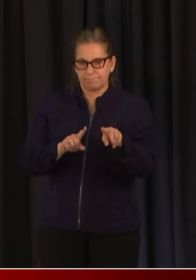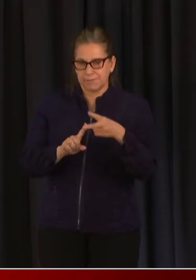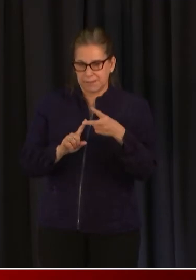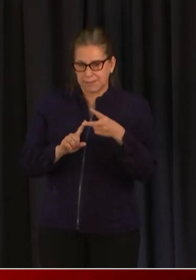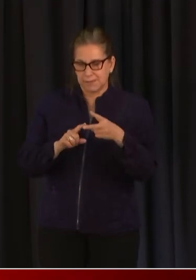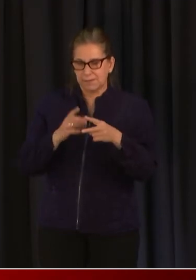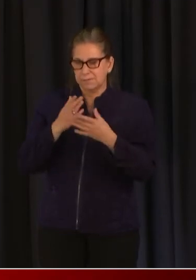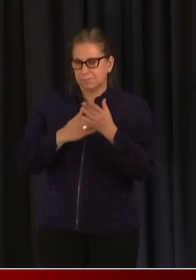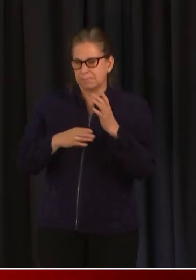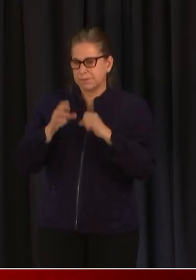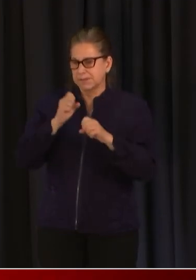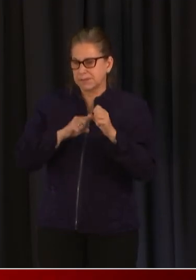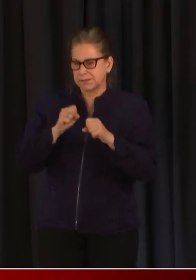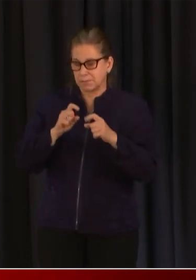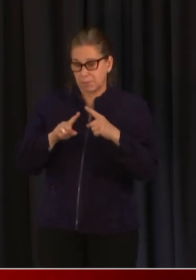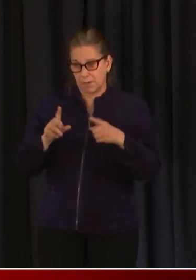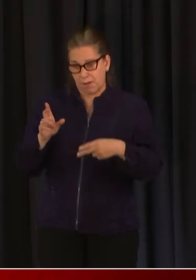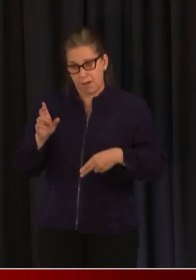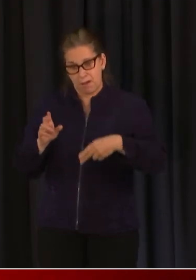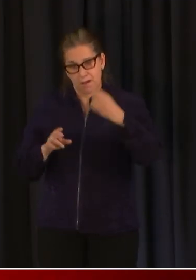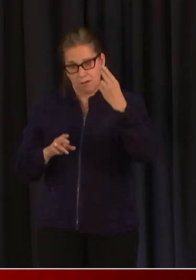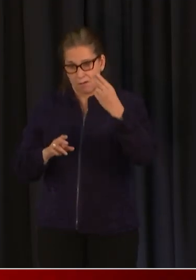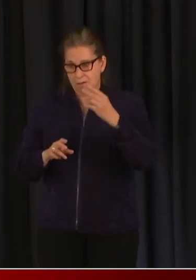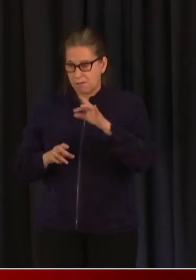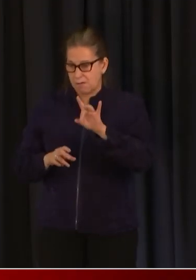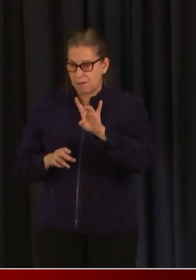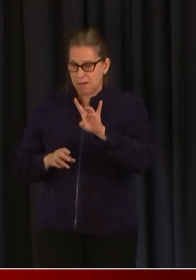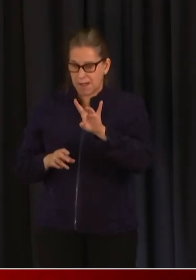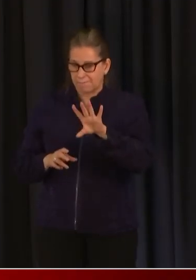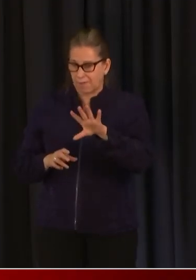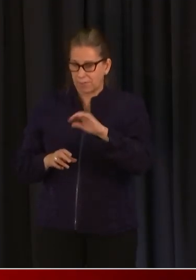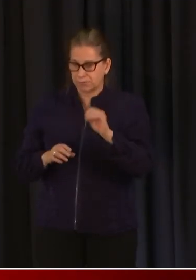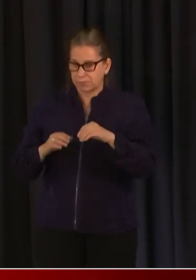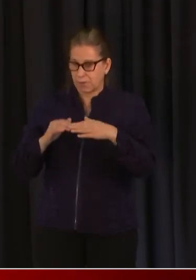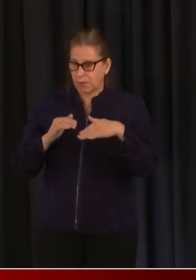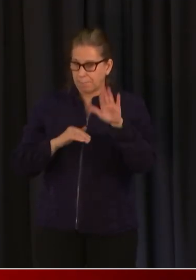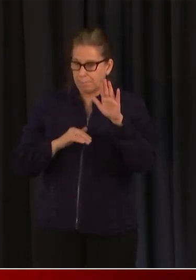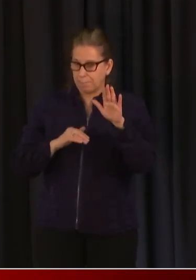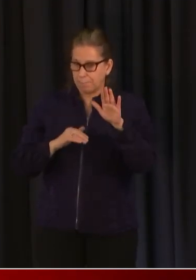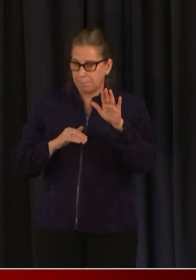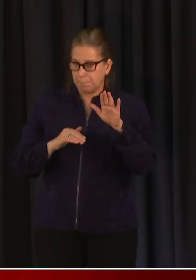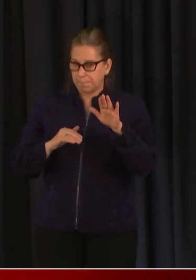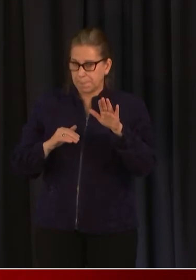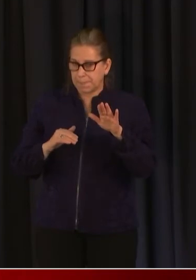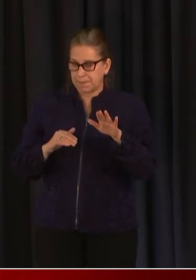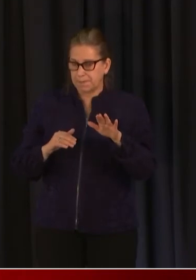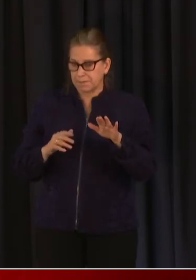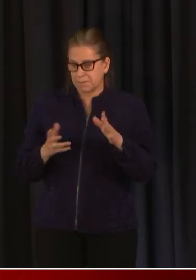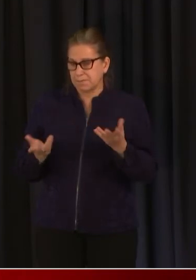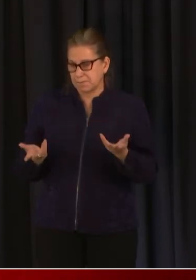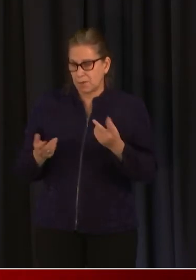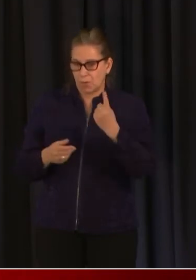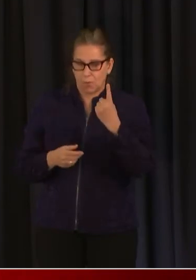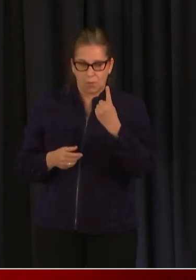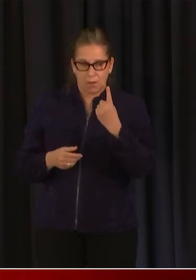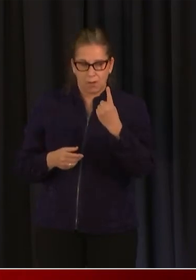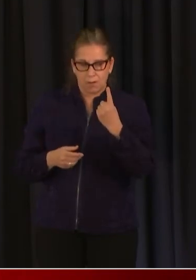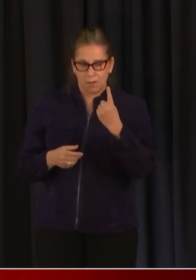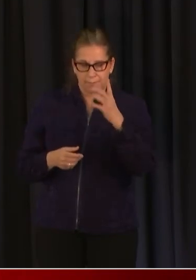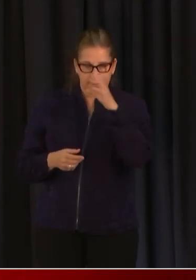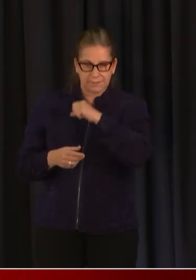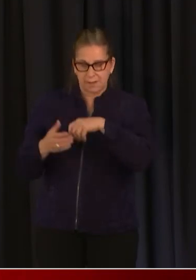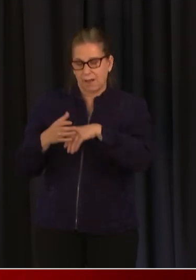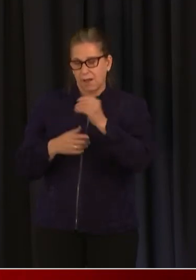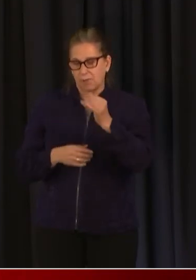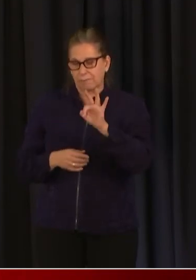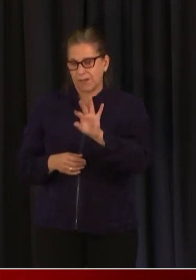the adherence is very high. In wards 7 and 8, it tends to be lower in wards 2 and 6. But again, all of them